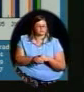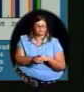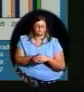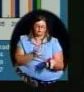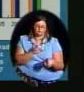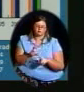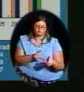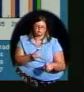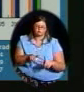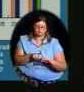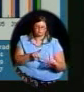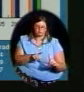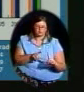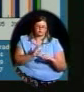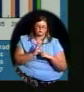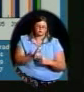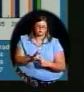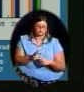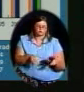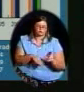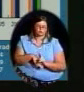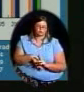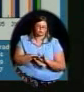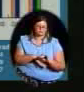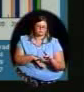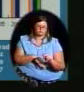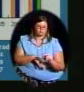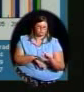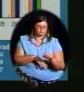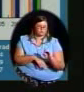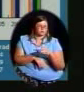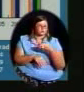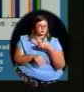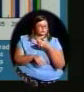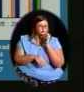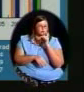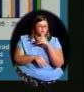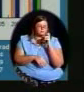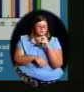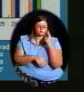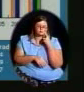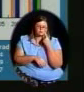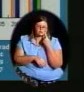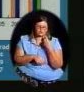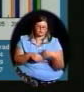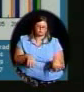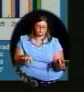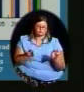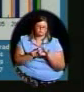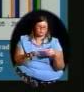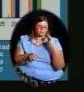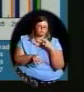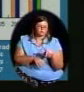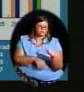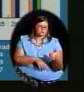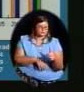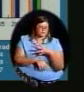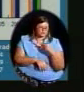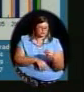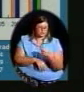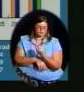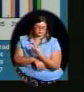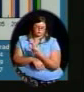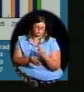the usage of binge drinking, and we broke it also down because we thought it was significant of the 10th and 12th graders. So on